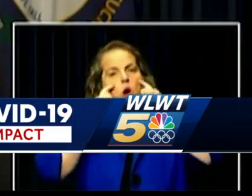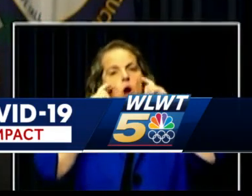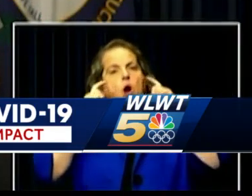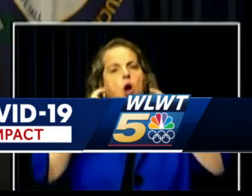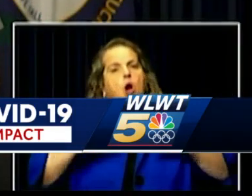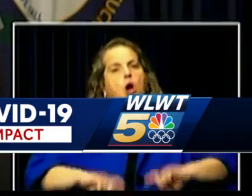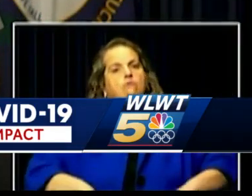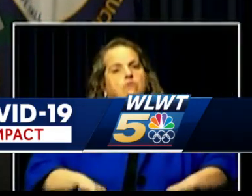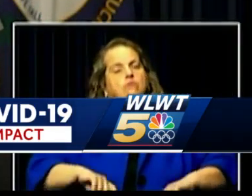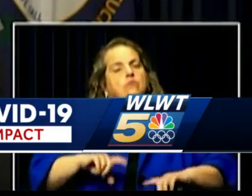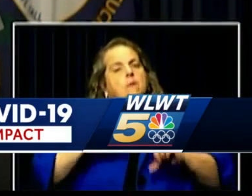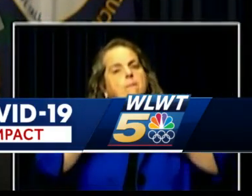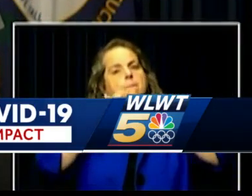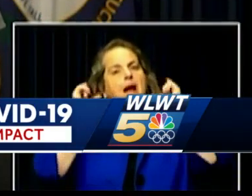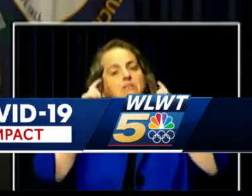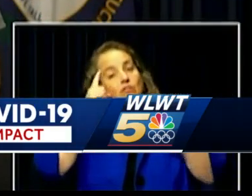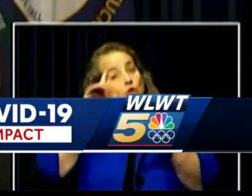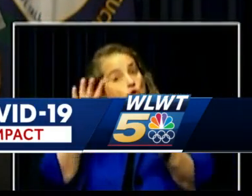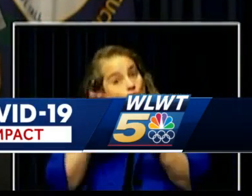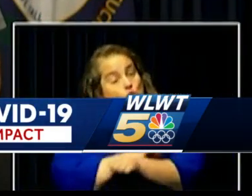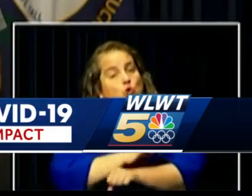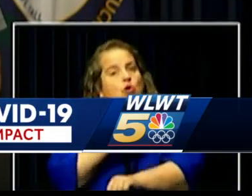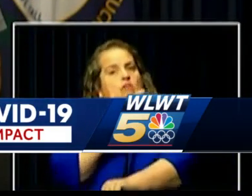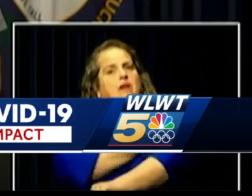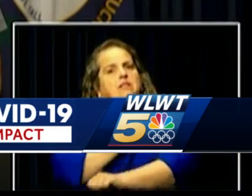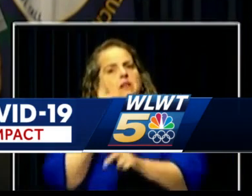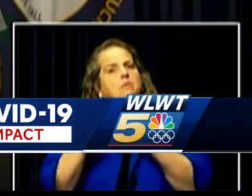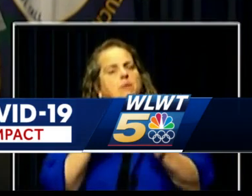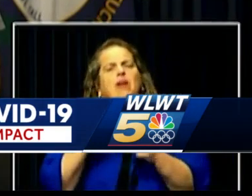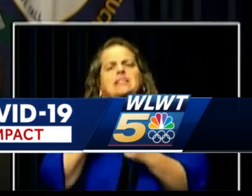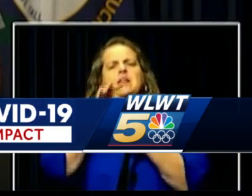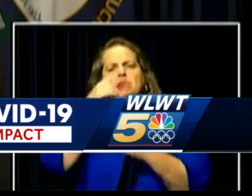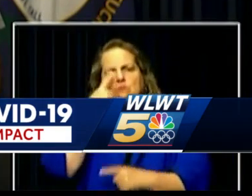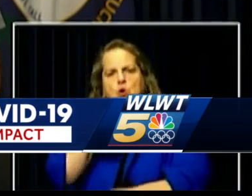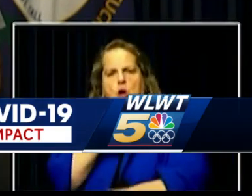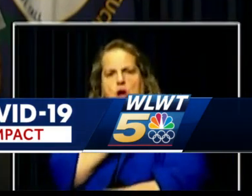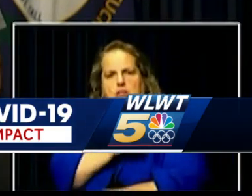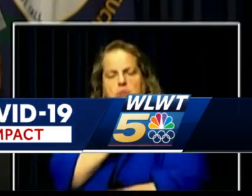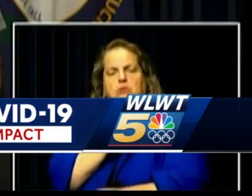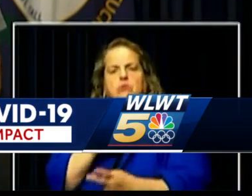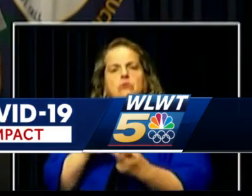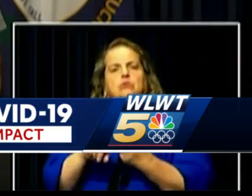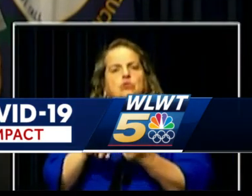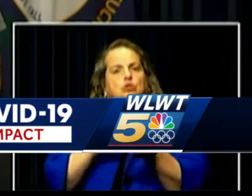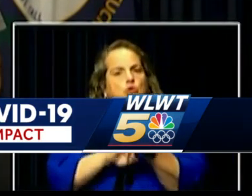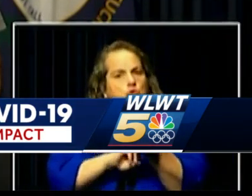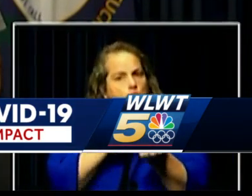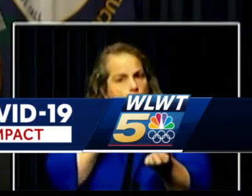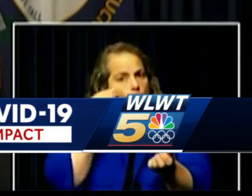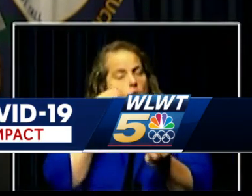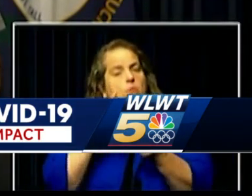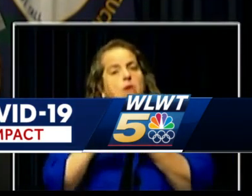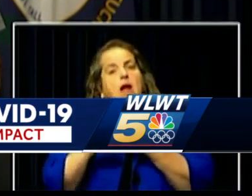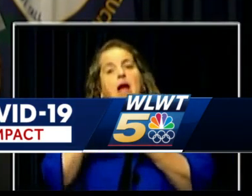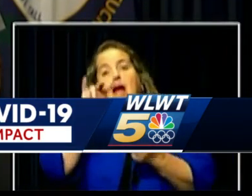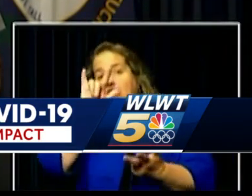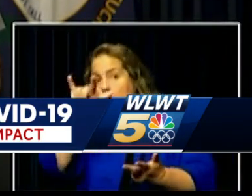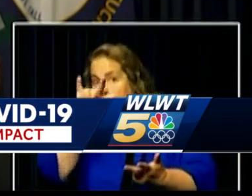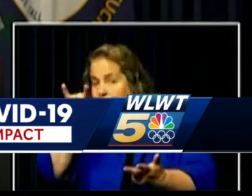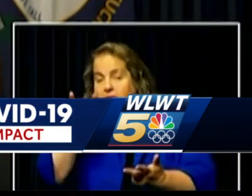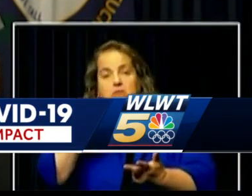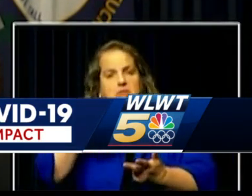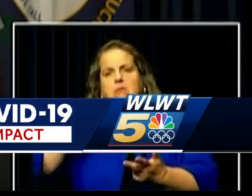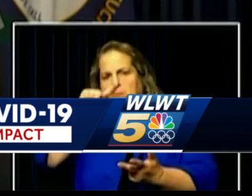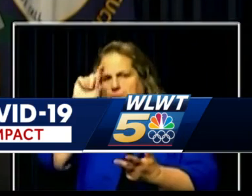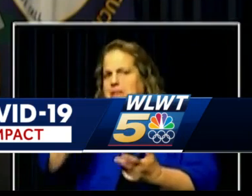for fully vaccinated Americans, with exceptions for places like hospitals, long-term care facilities, airplanes,